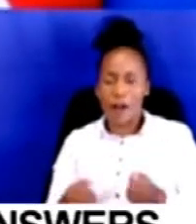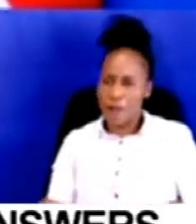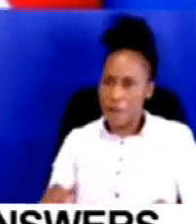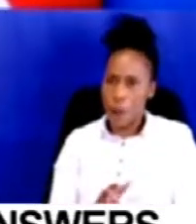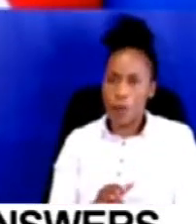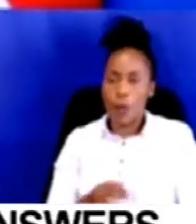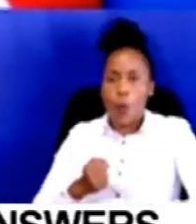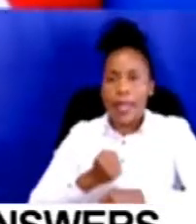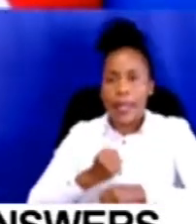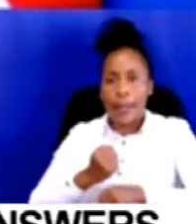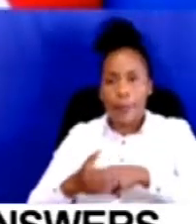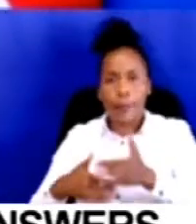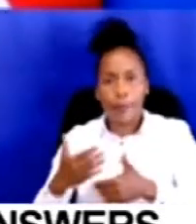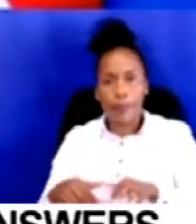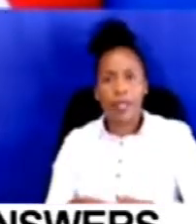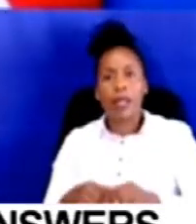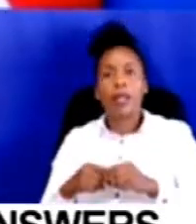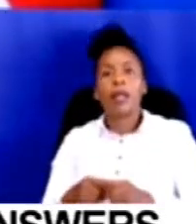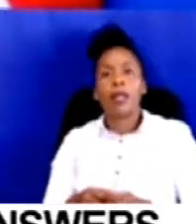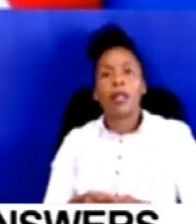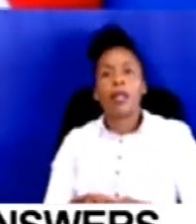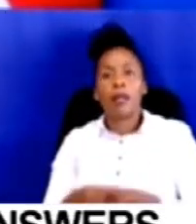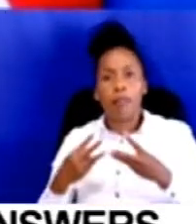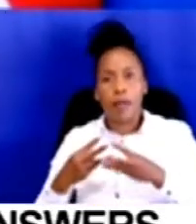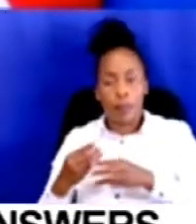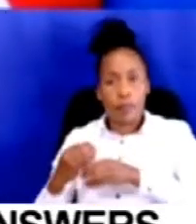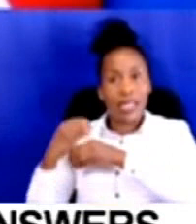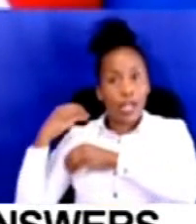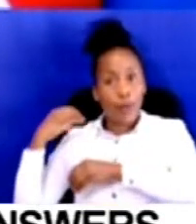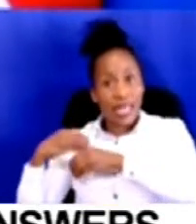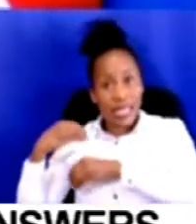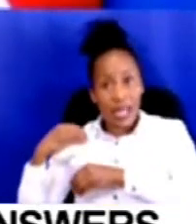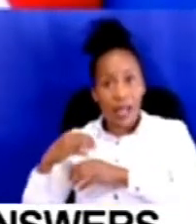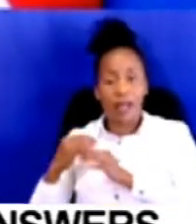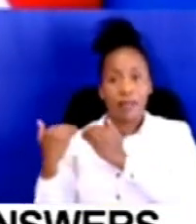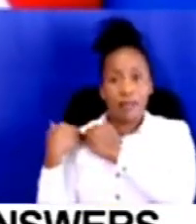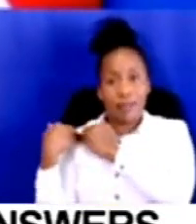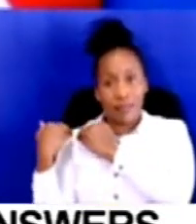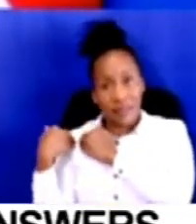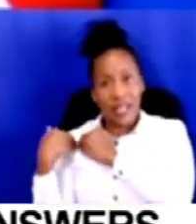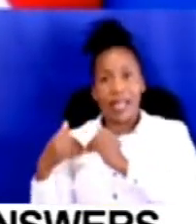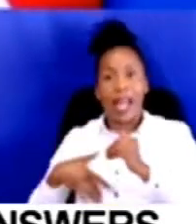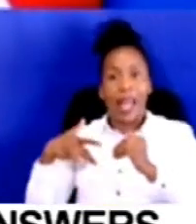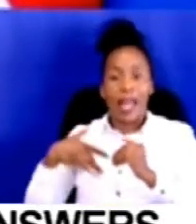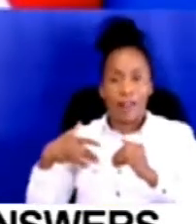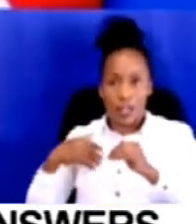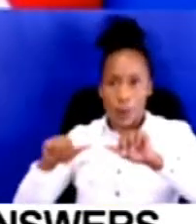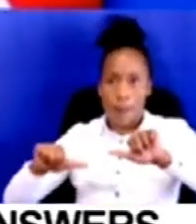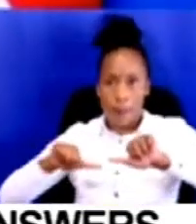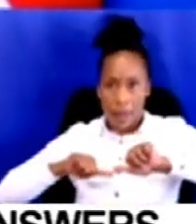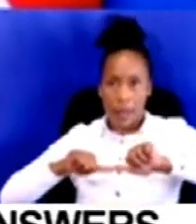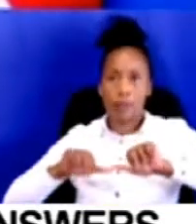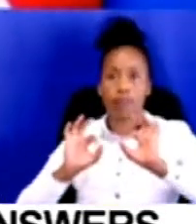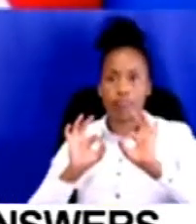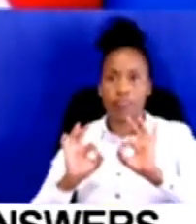operations. People's security and livelihoods have been restored in the main.